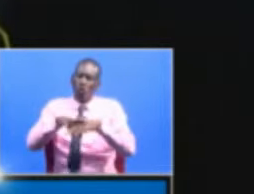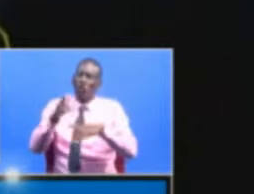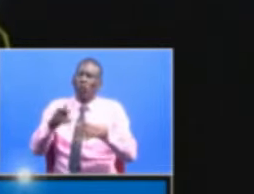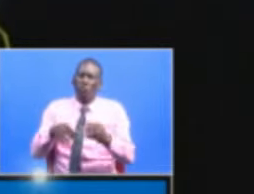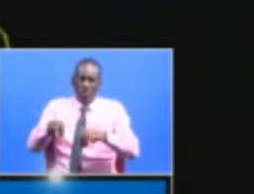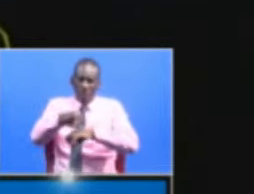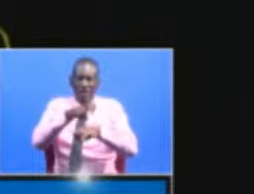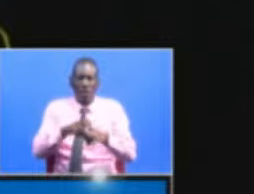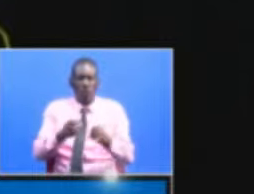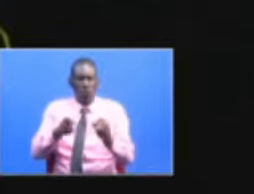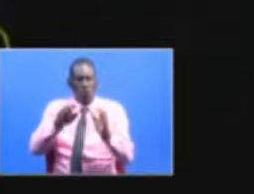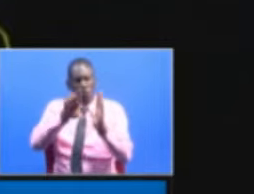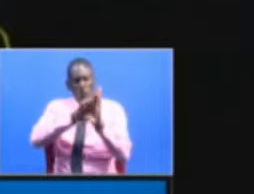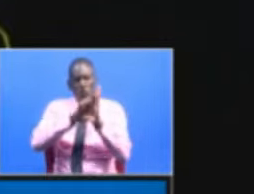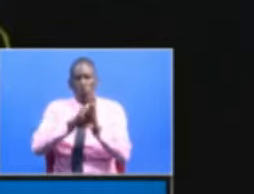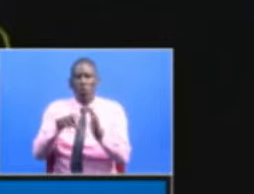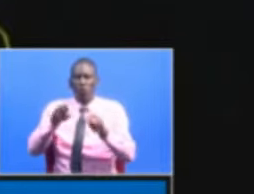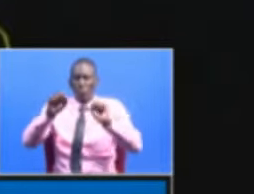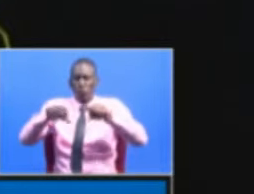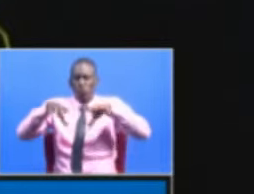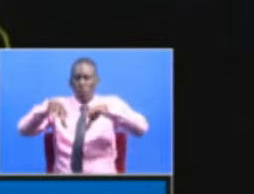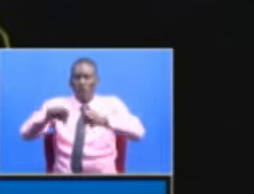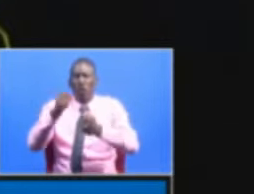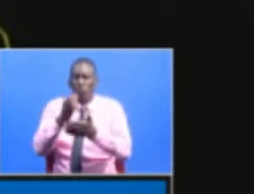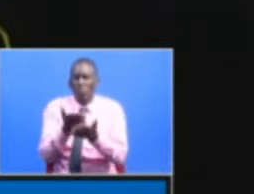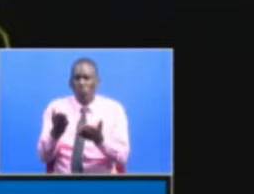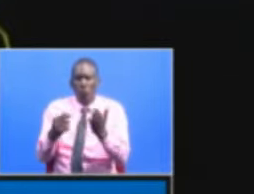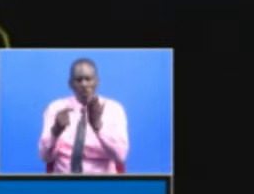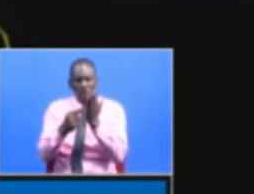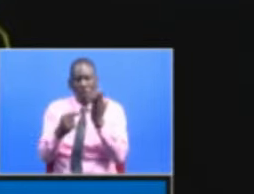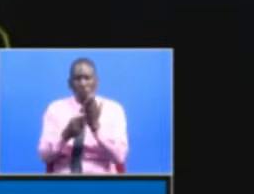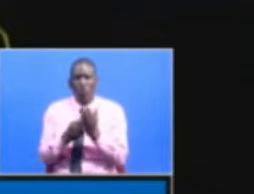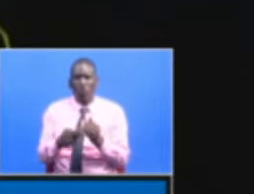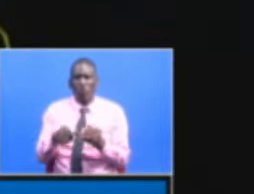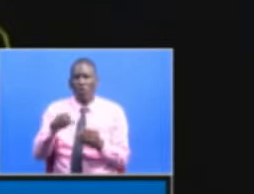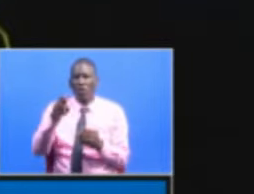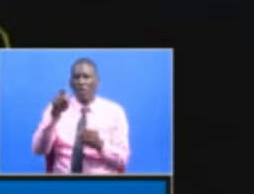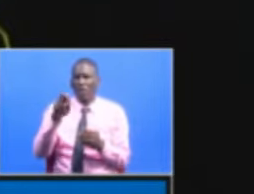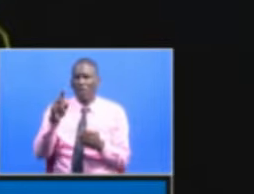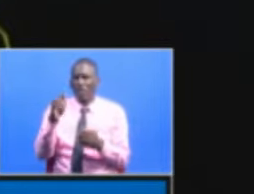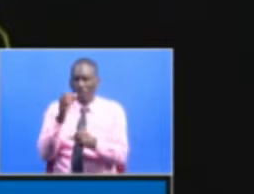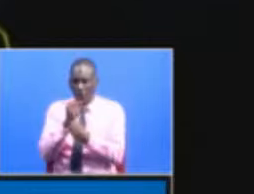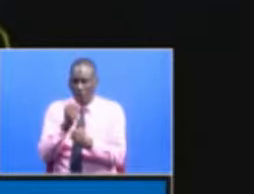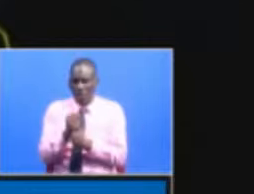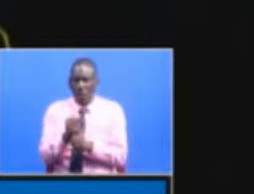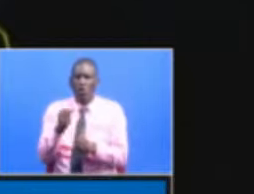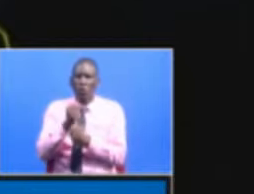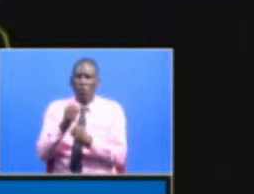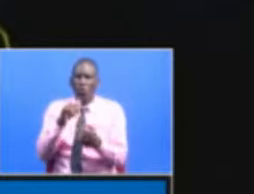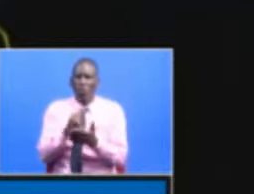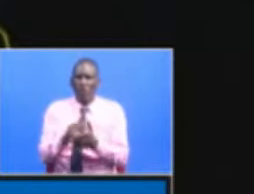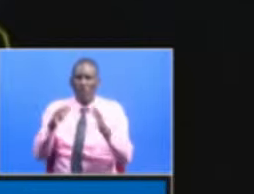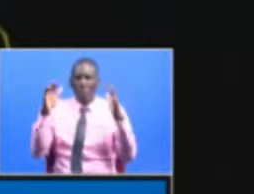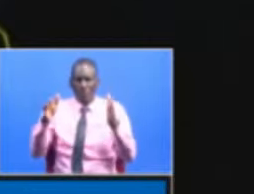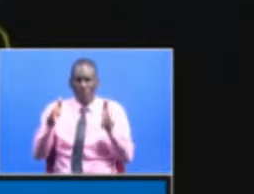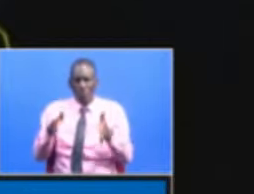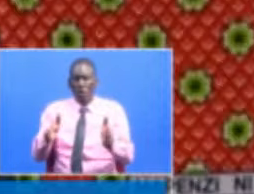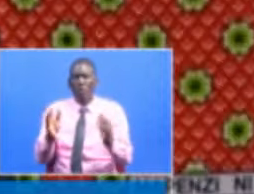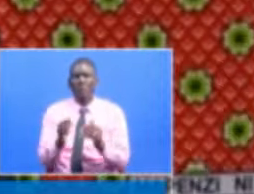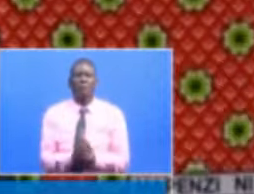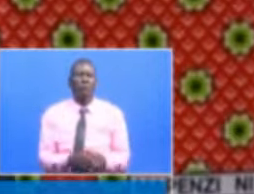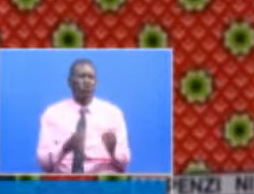we'll also be able to adopt some of these techniques that NRT has done. And we do that on a larger scale. Okay,